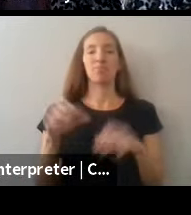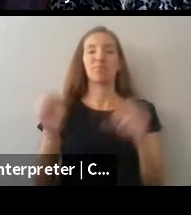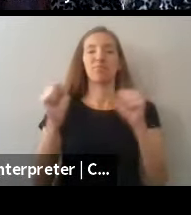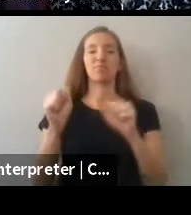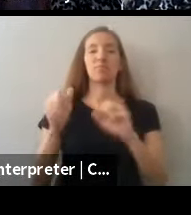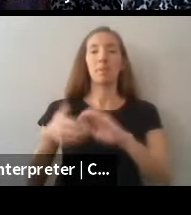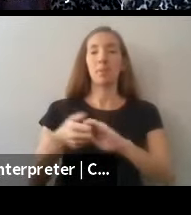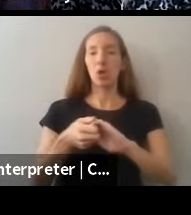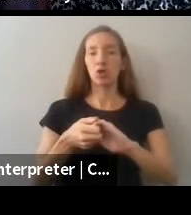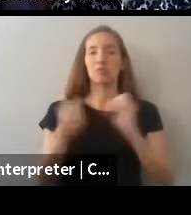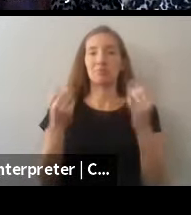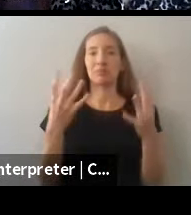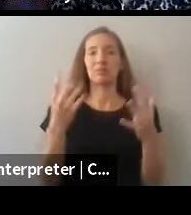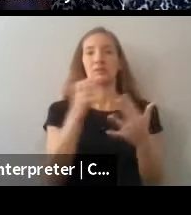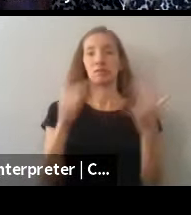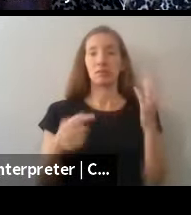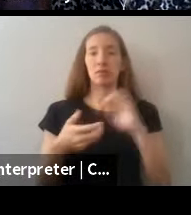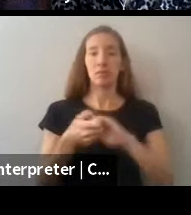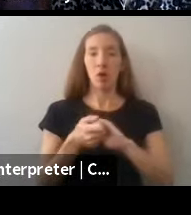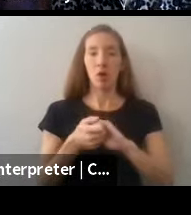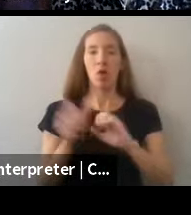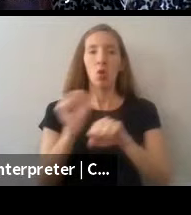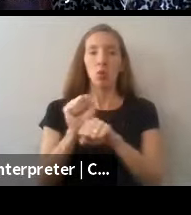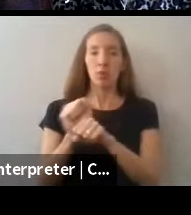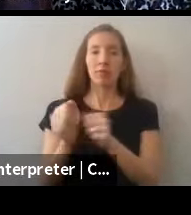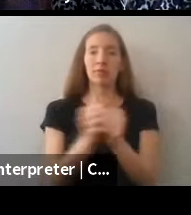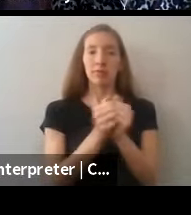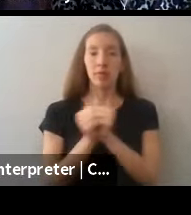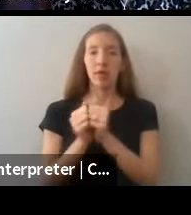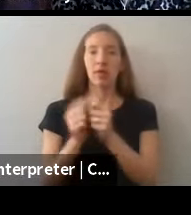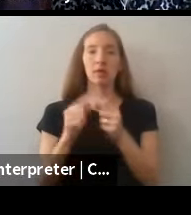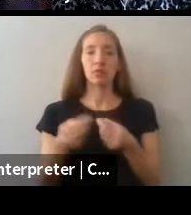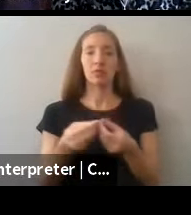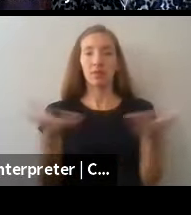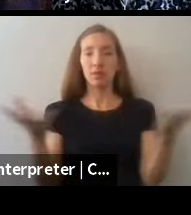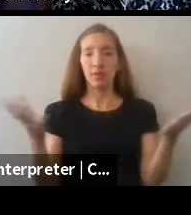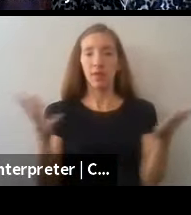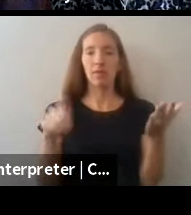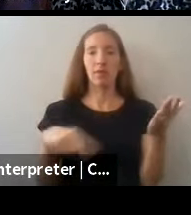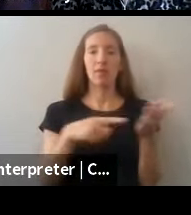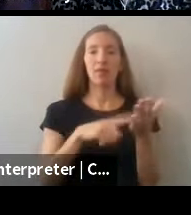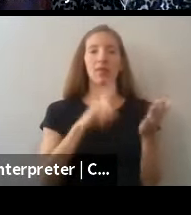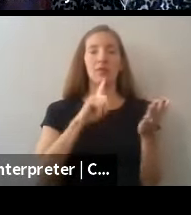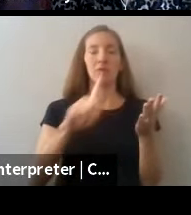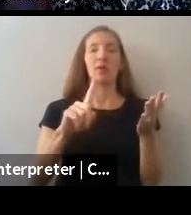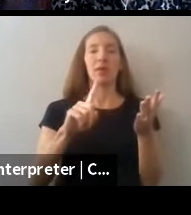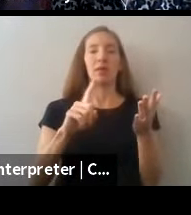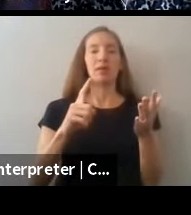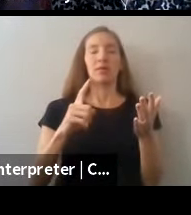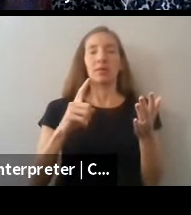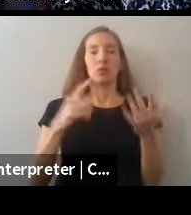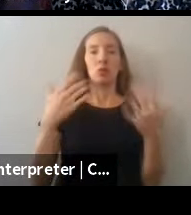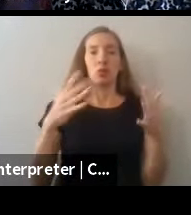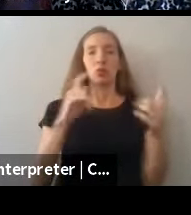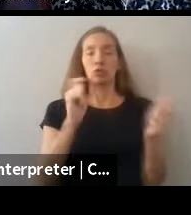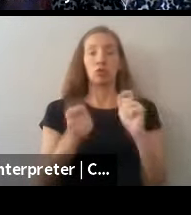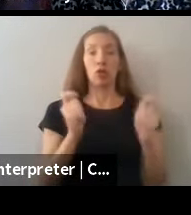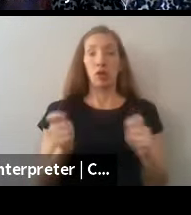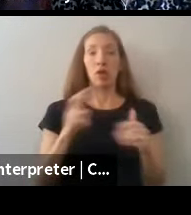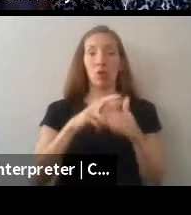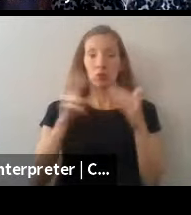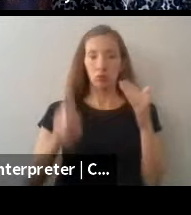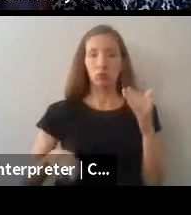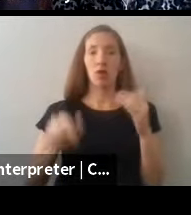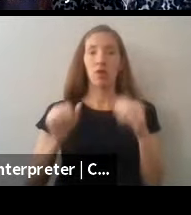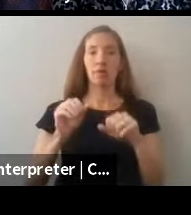the next 5 years. And the statement being presented today reflects the potential we have when we work together as this progressive force